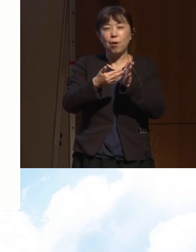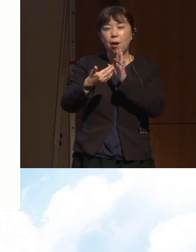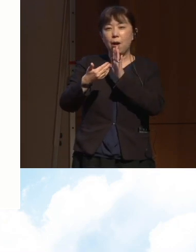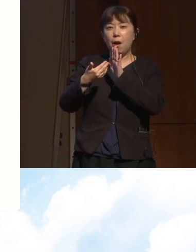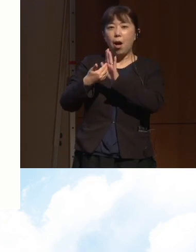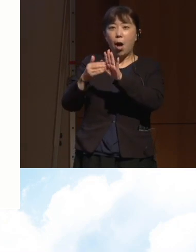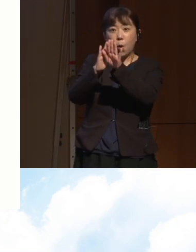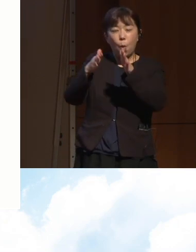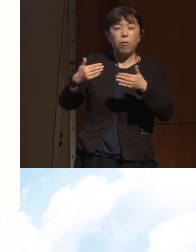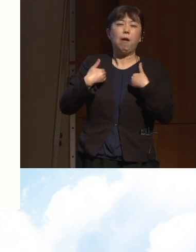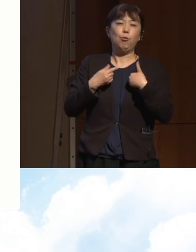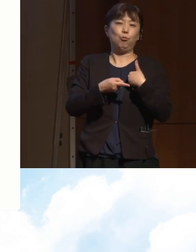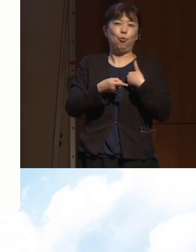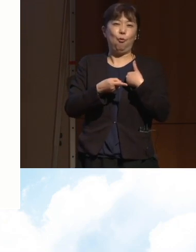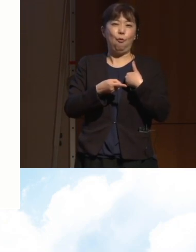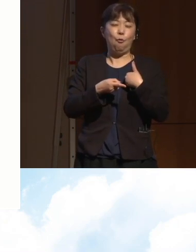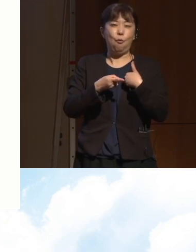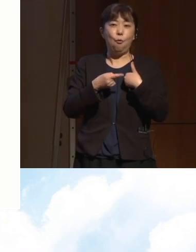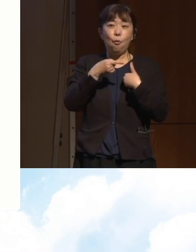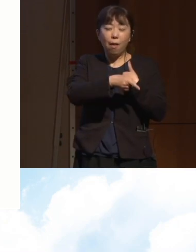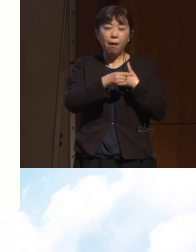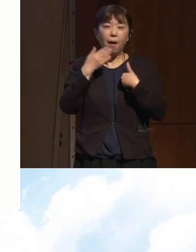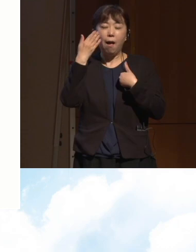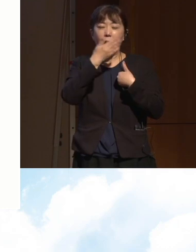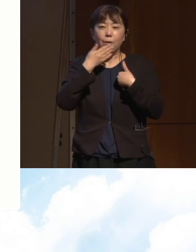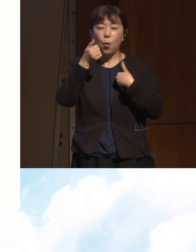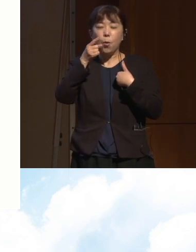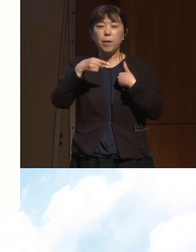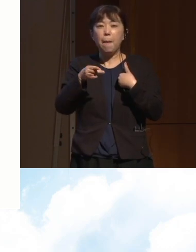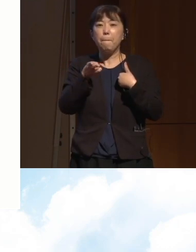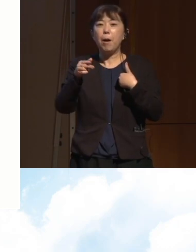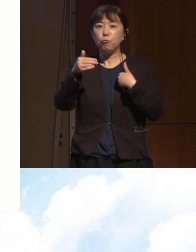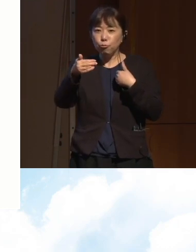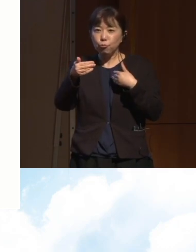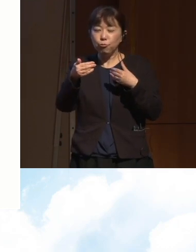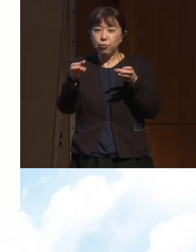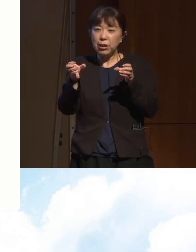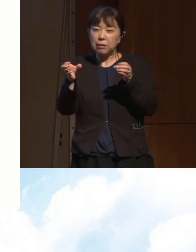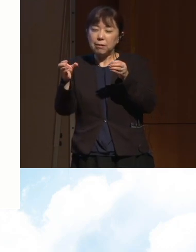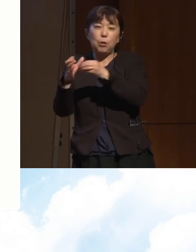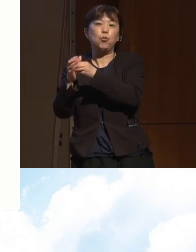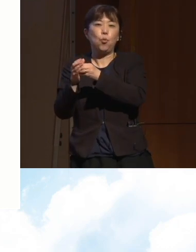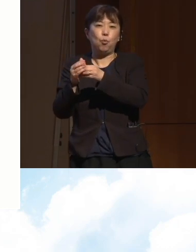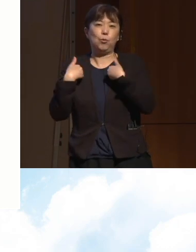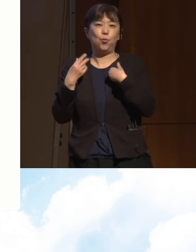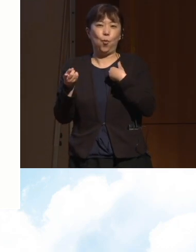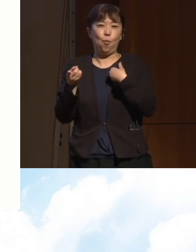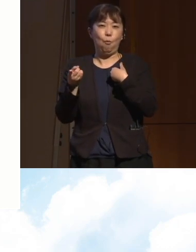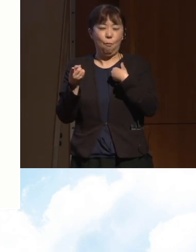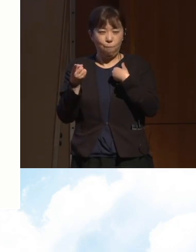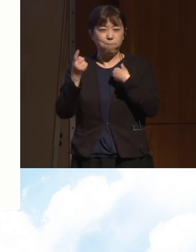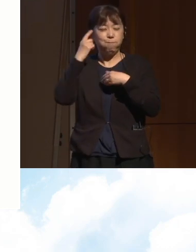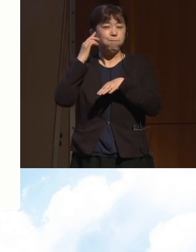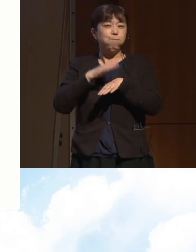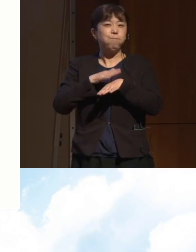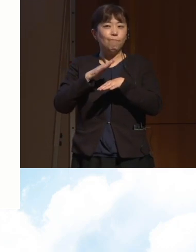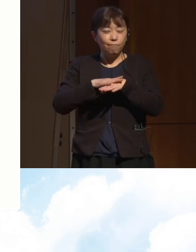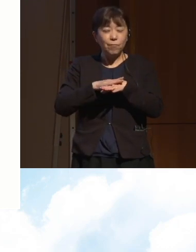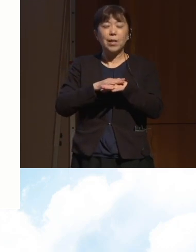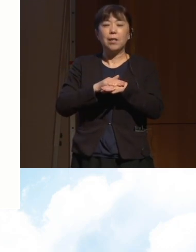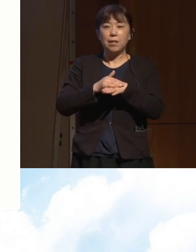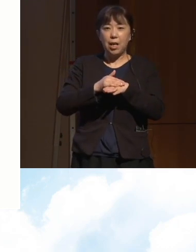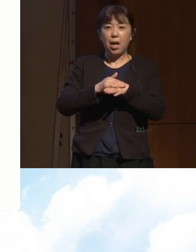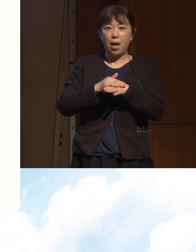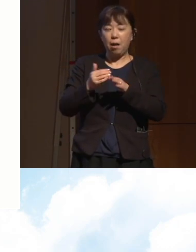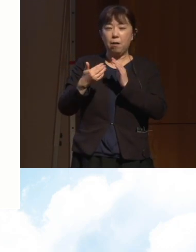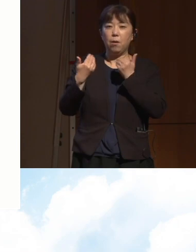find an antibody that had those properties. He did that. He cloned the antibody. We tested it in monkeys, and